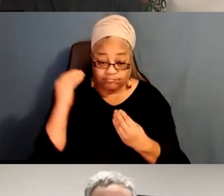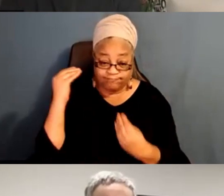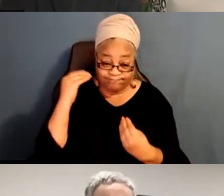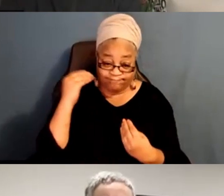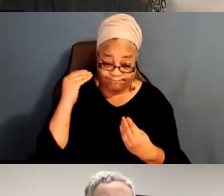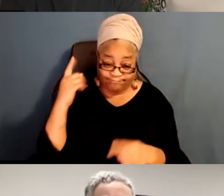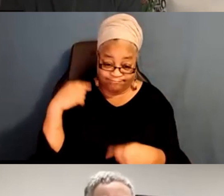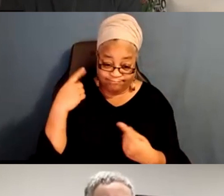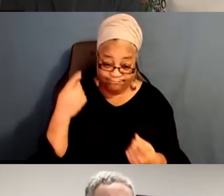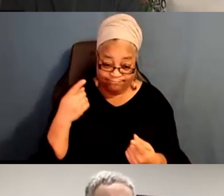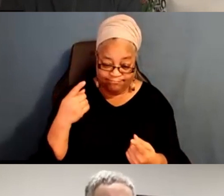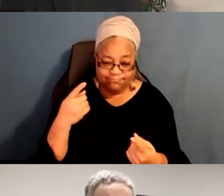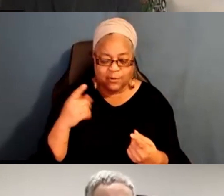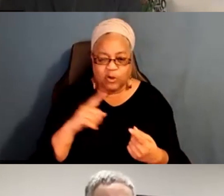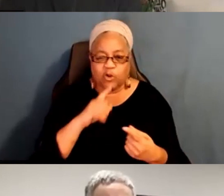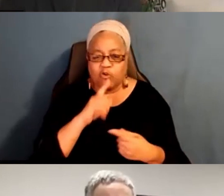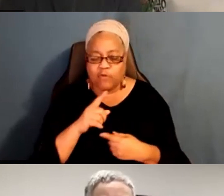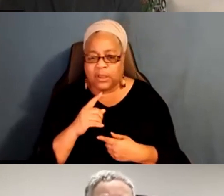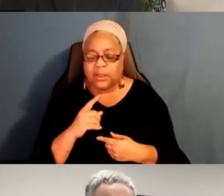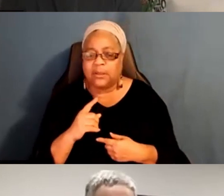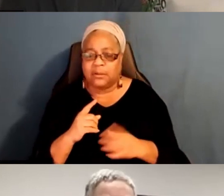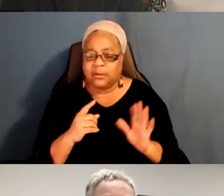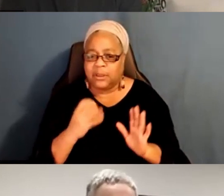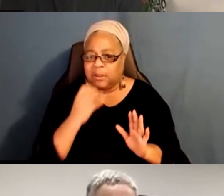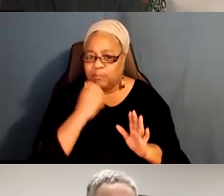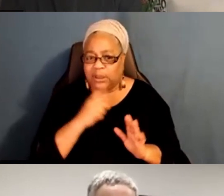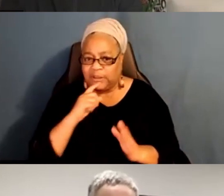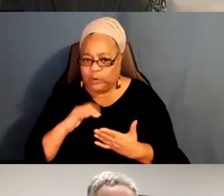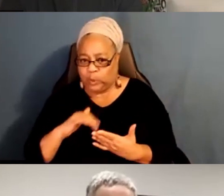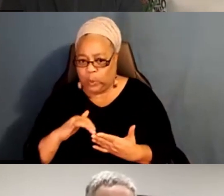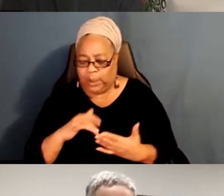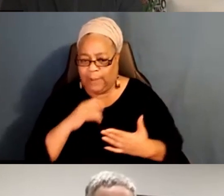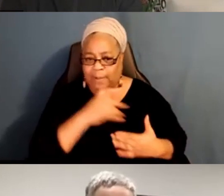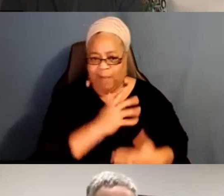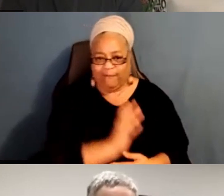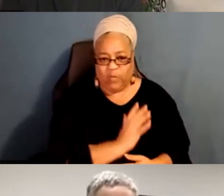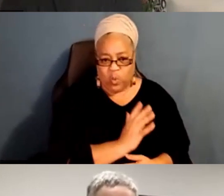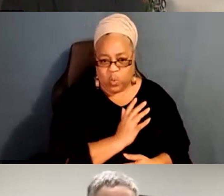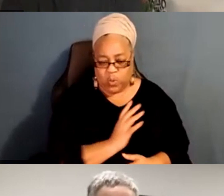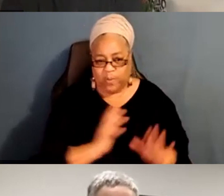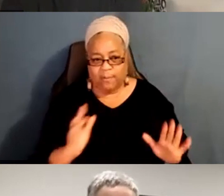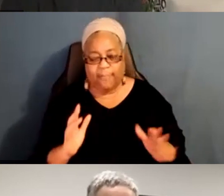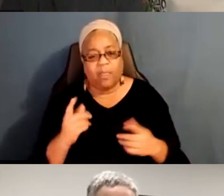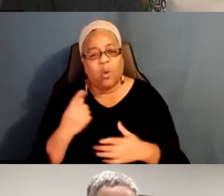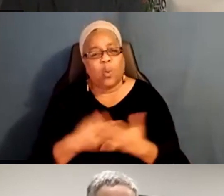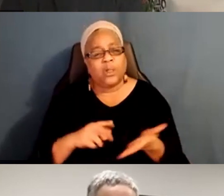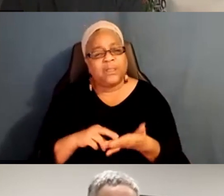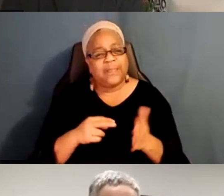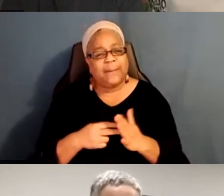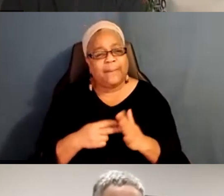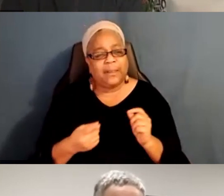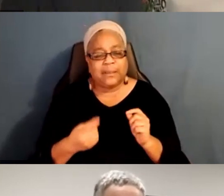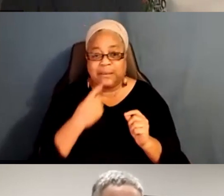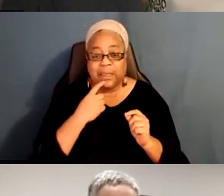for me it's always the embrace of studium rather than punctum, right? So what does it mean to actually say I'm into